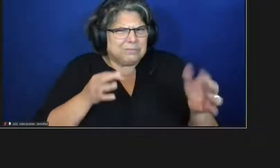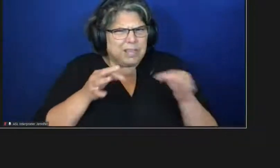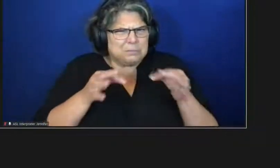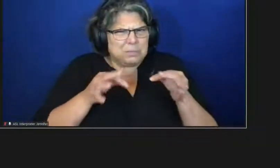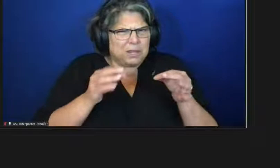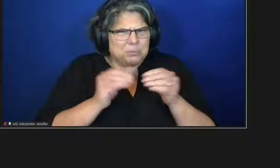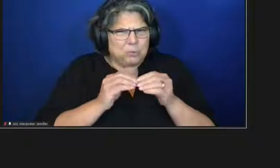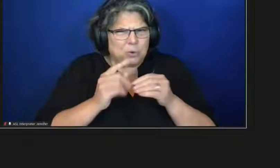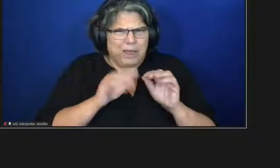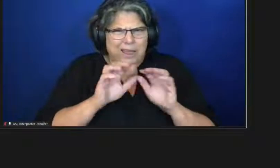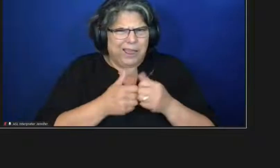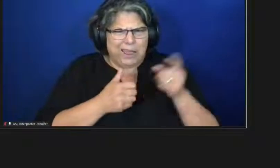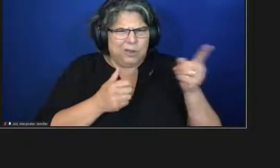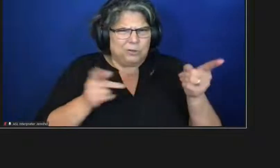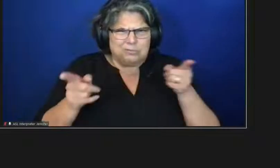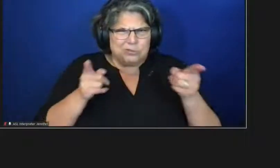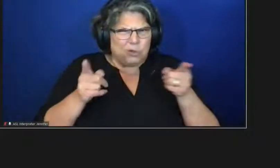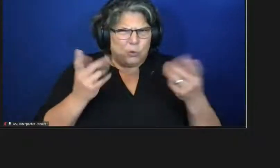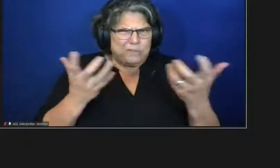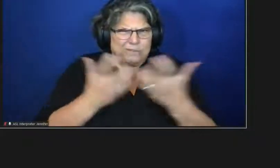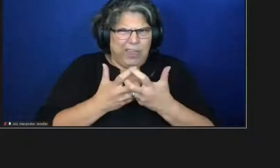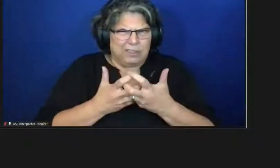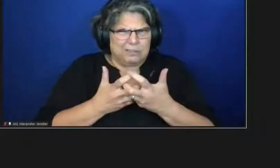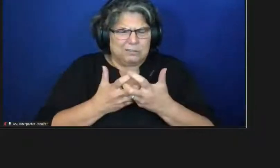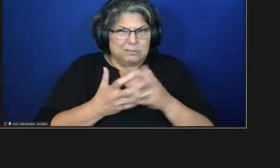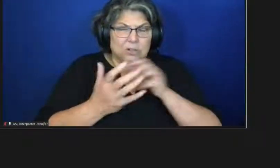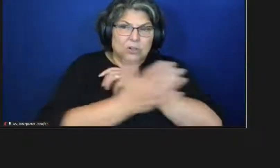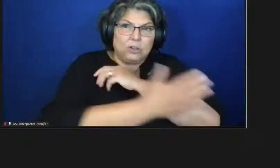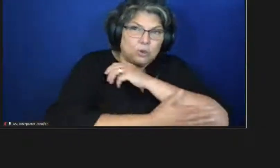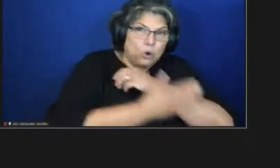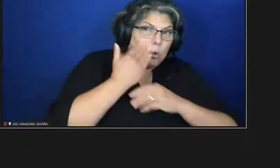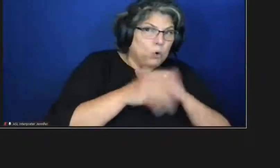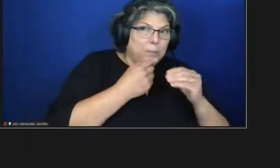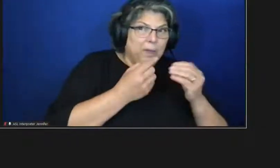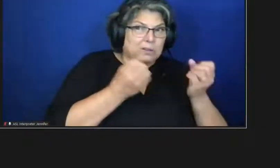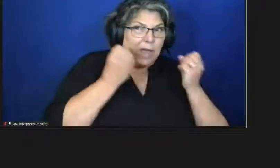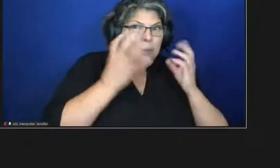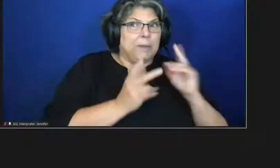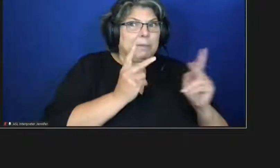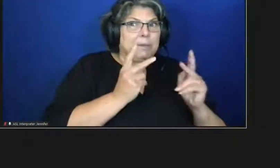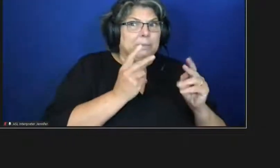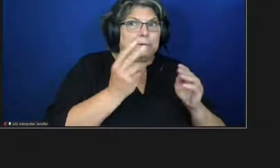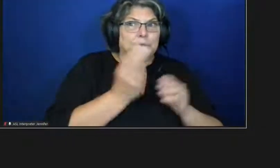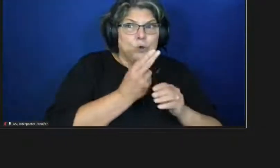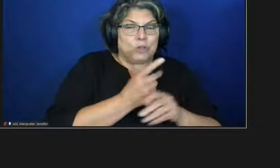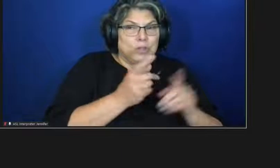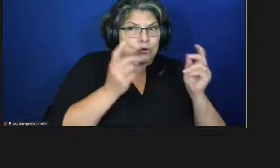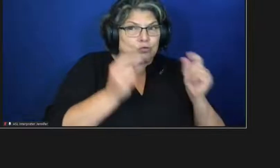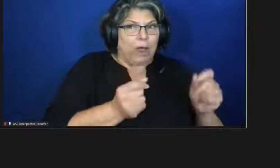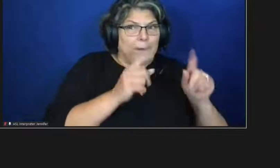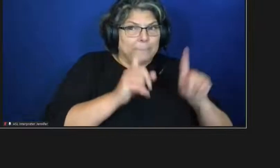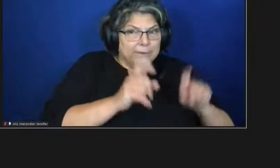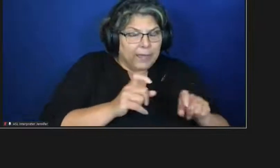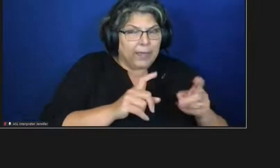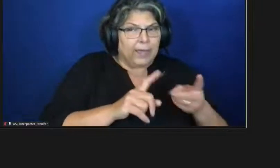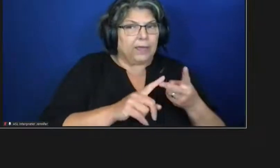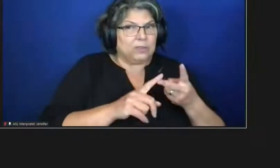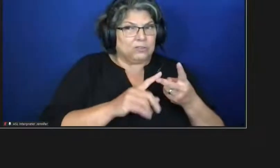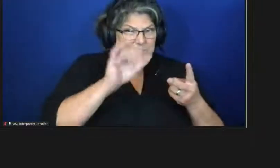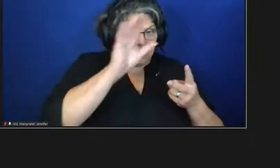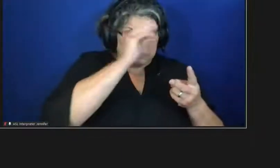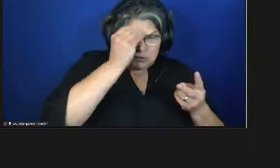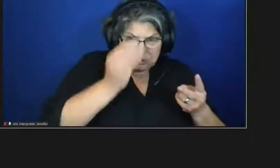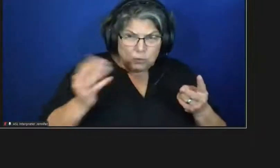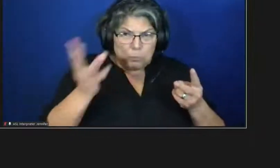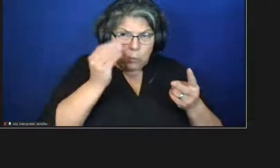how those pieces fit together? Like, does the county know about all the rapid tests happening out there, and are those getting reported? Or how